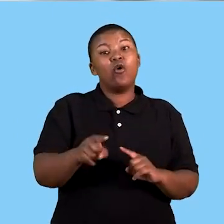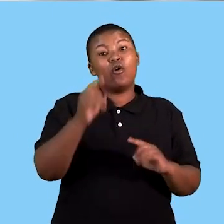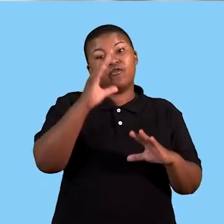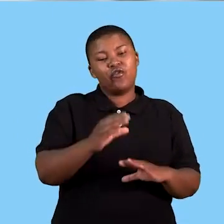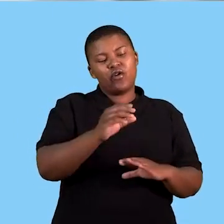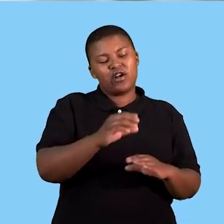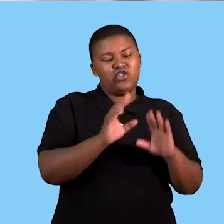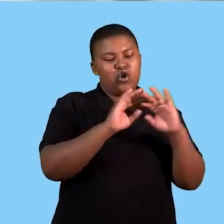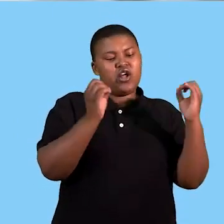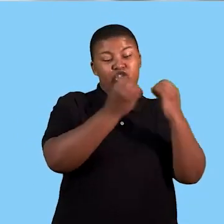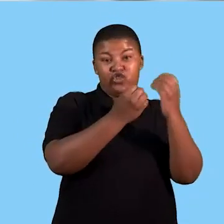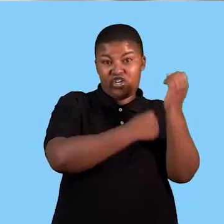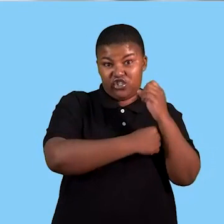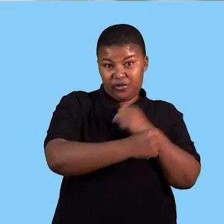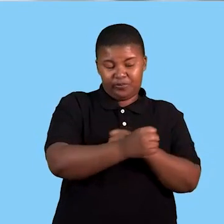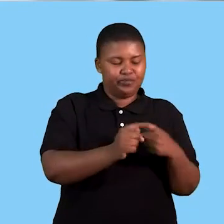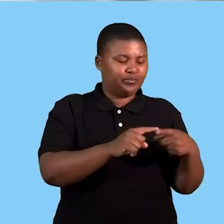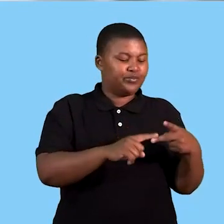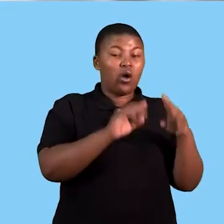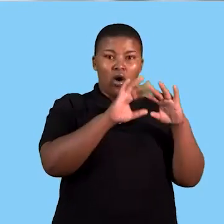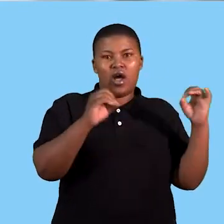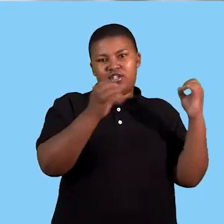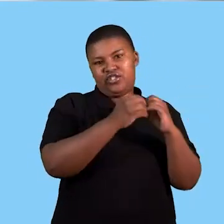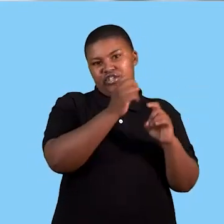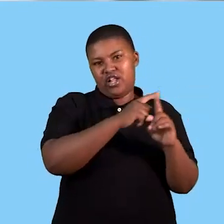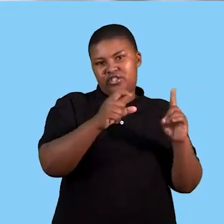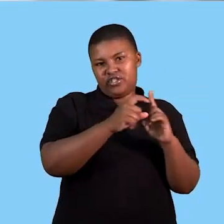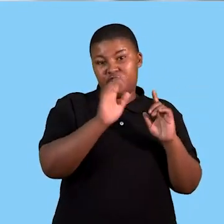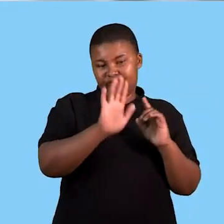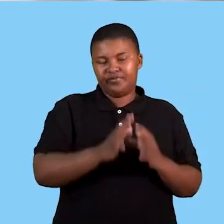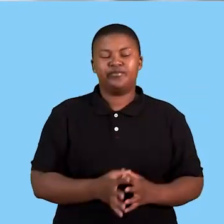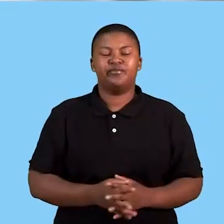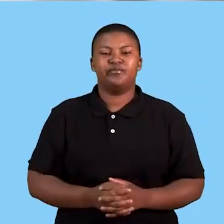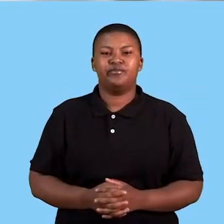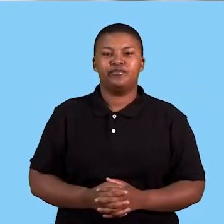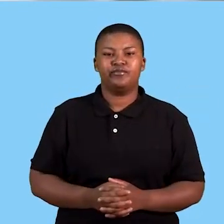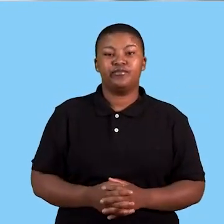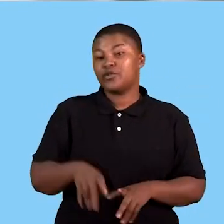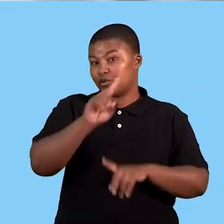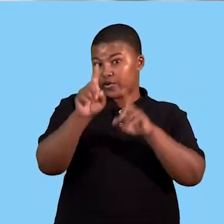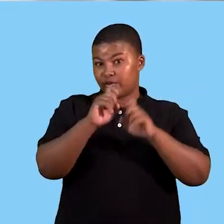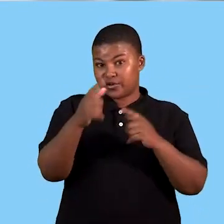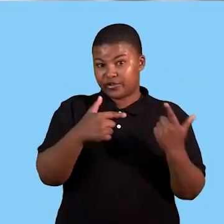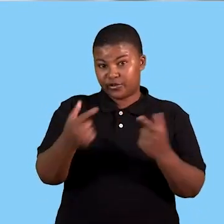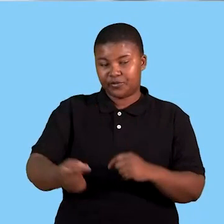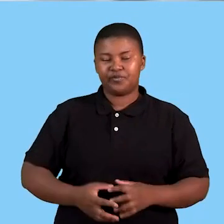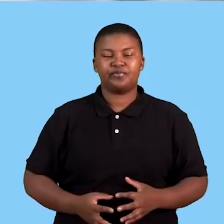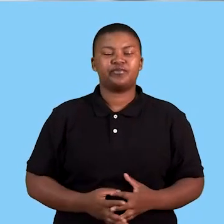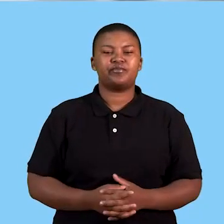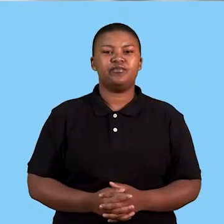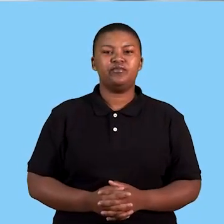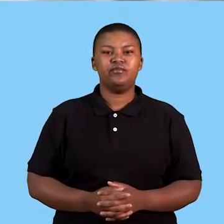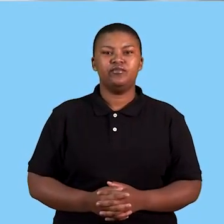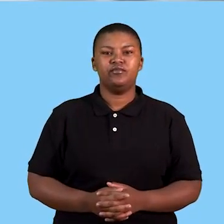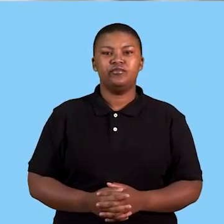on organizational structures and cultures. So let's get started. Let's look at our practice question first.